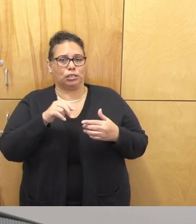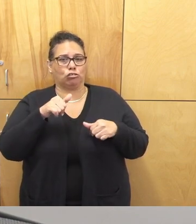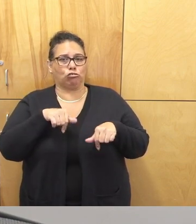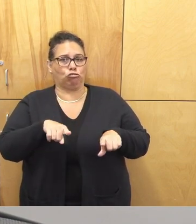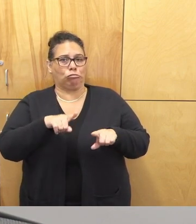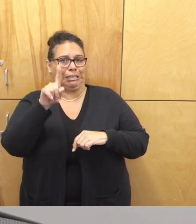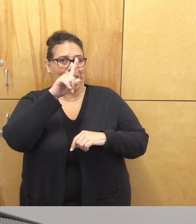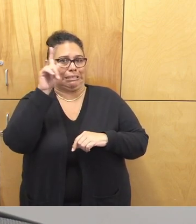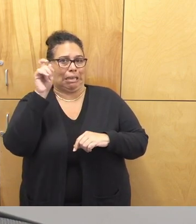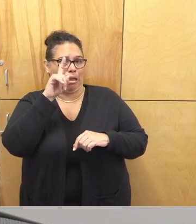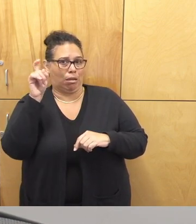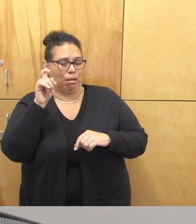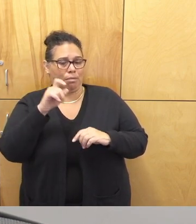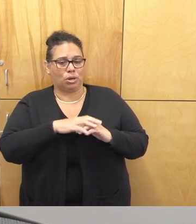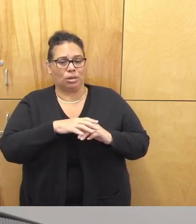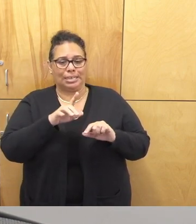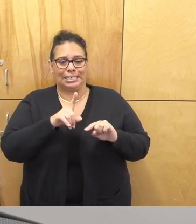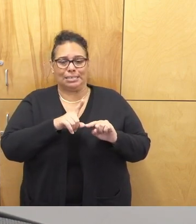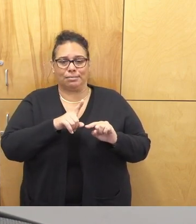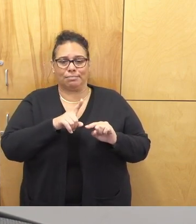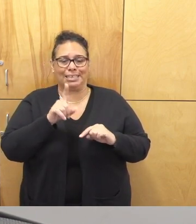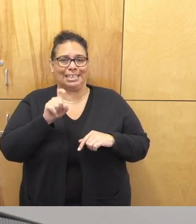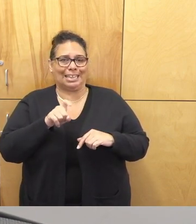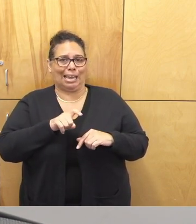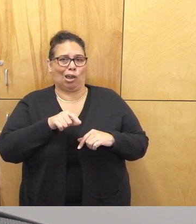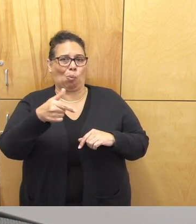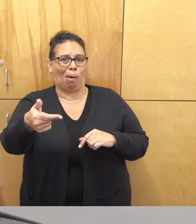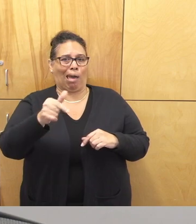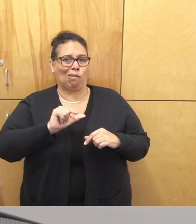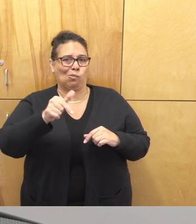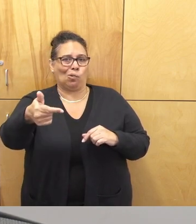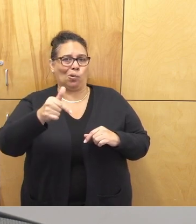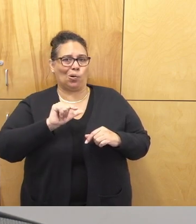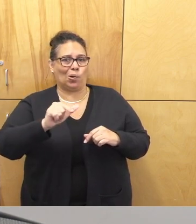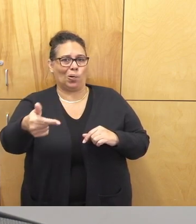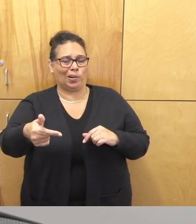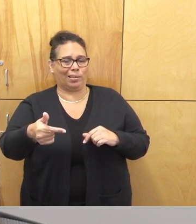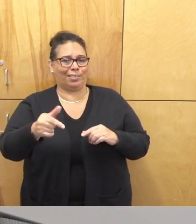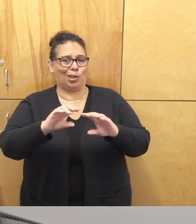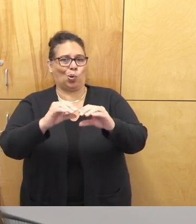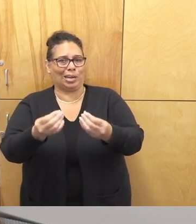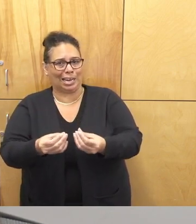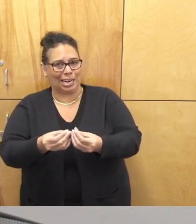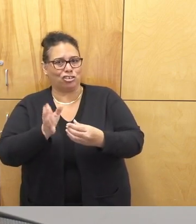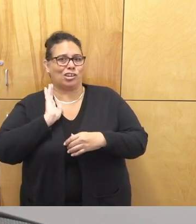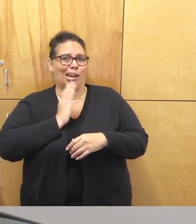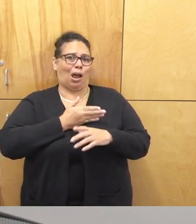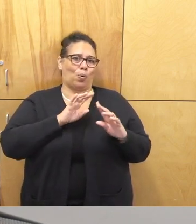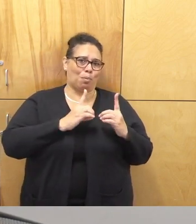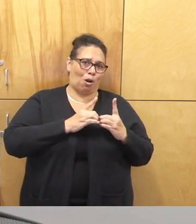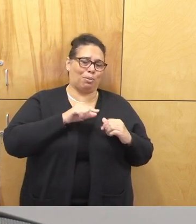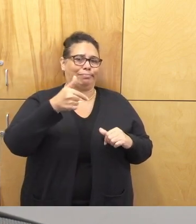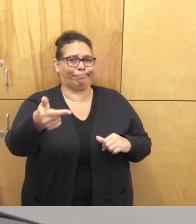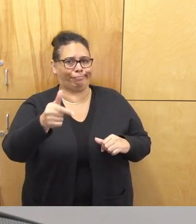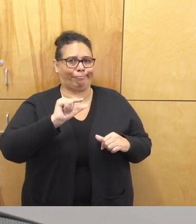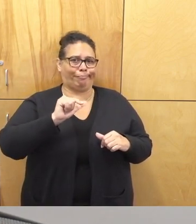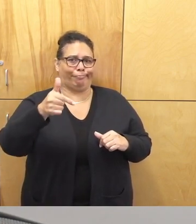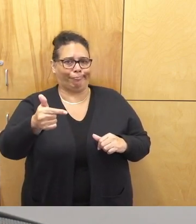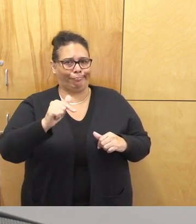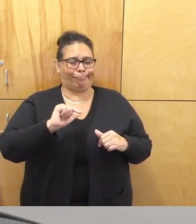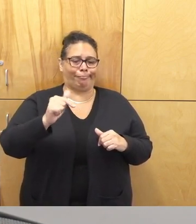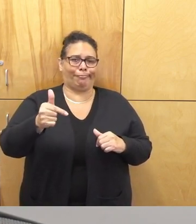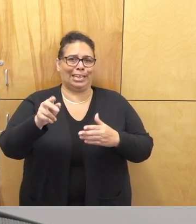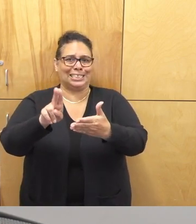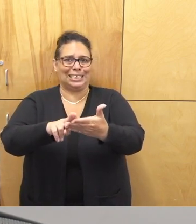summer. And depending, they have to go back and forth between the organization, our department, and then through contracts and